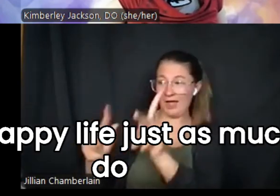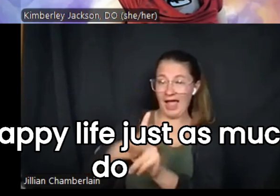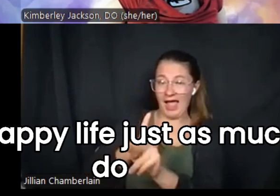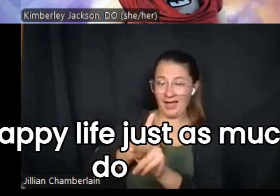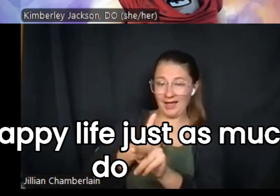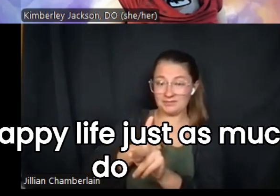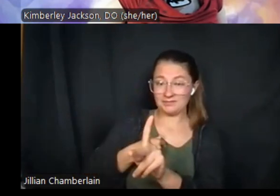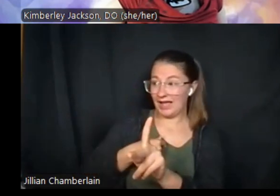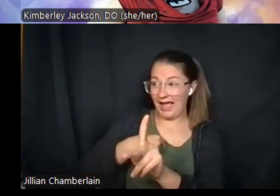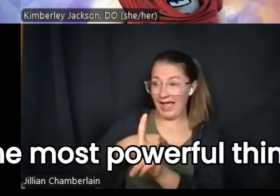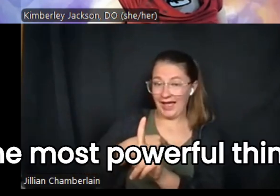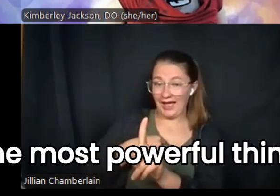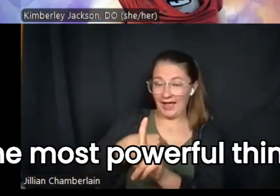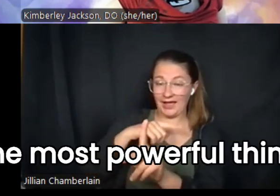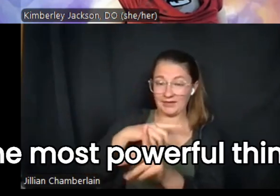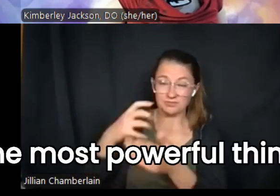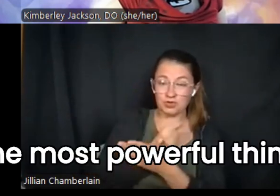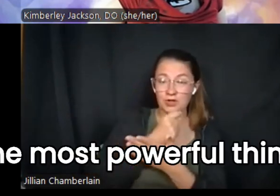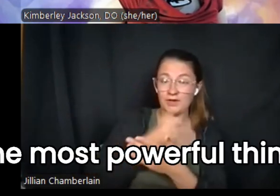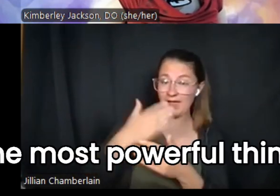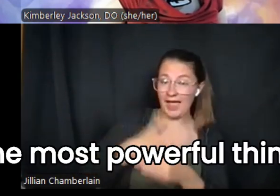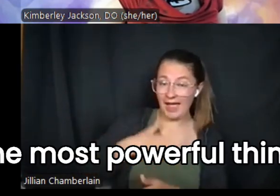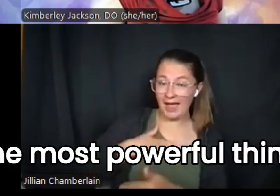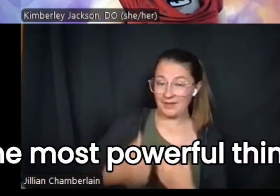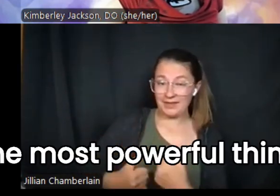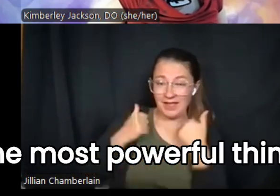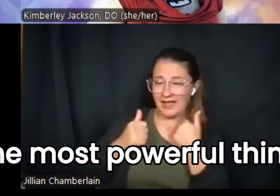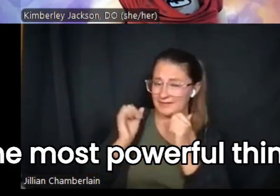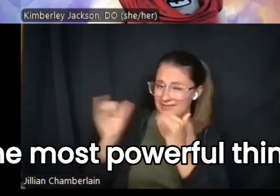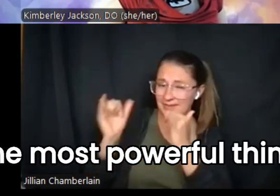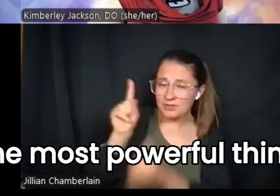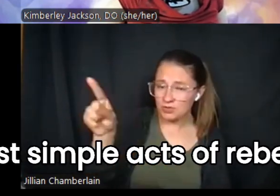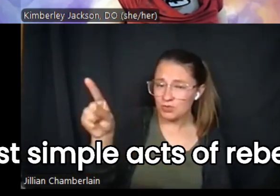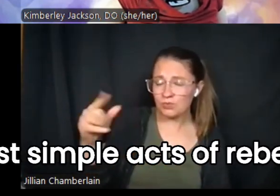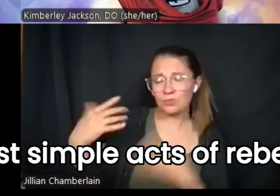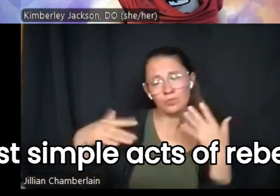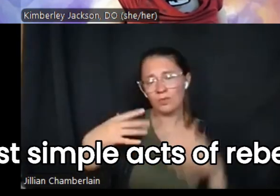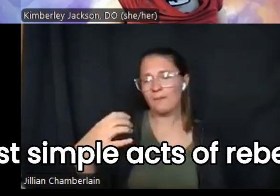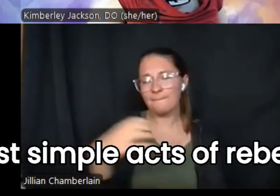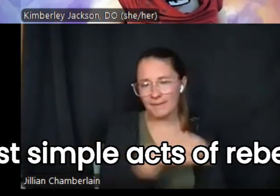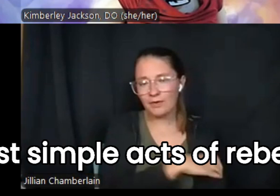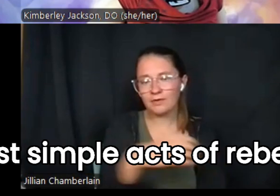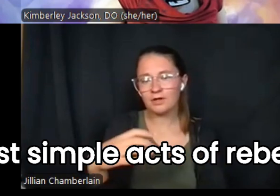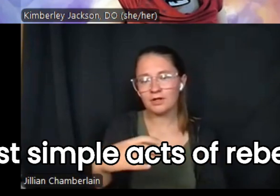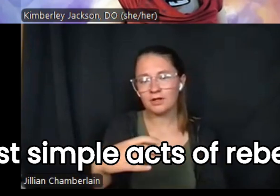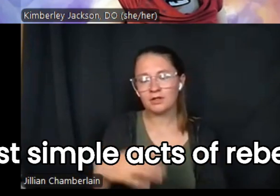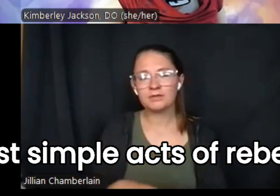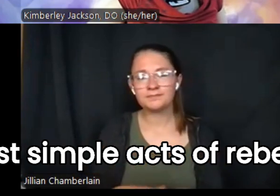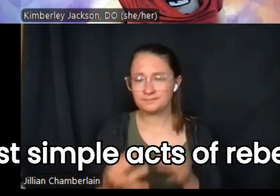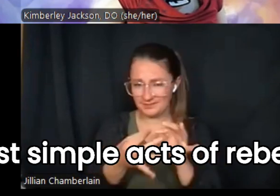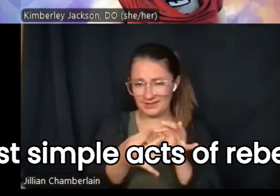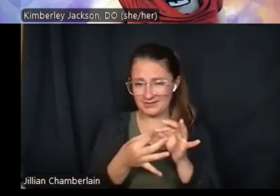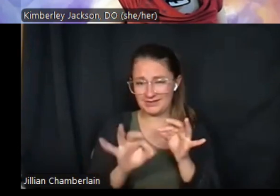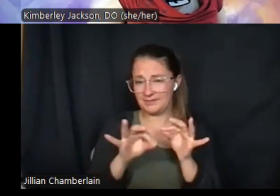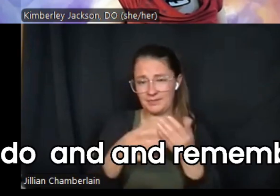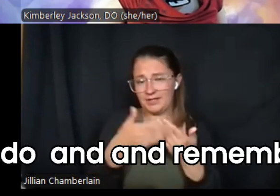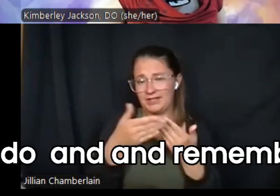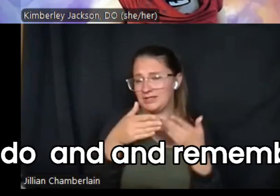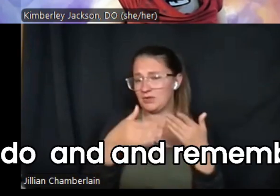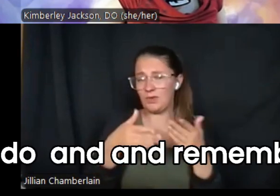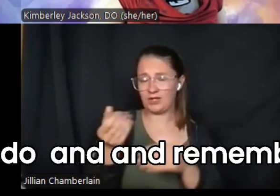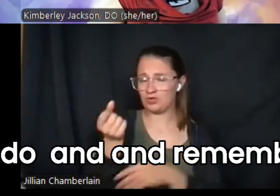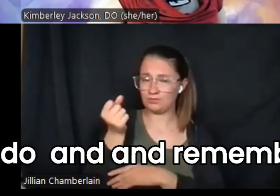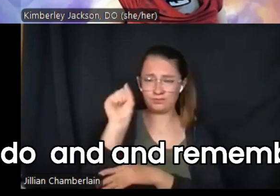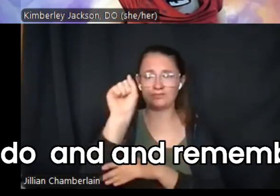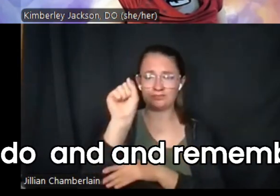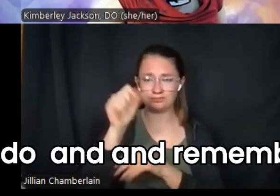as much as you do is one of the most powerful things and one of the most simple acts of rebellion that you